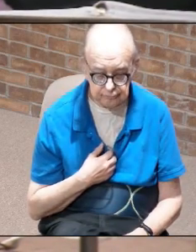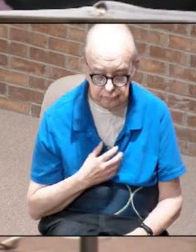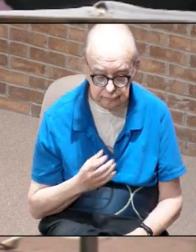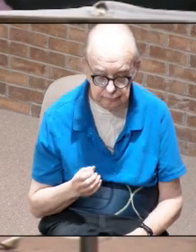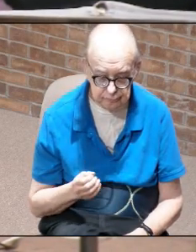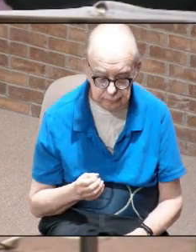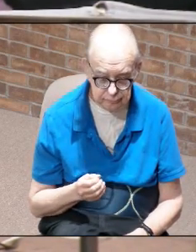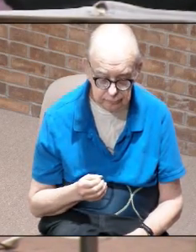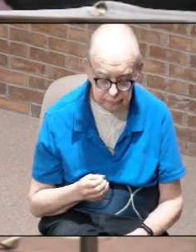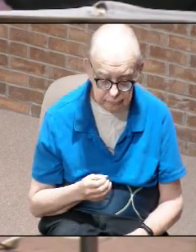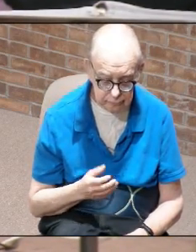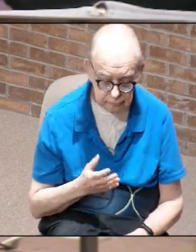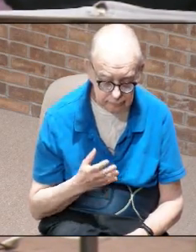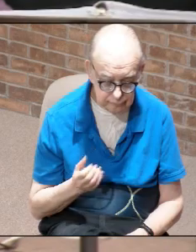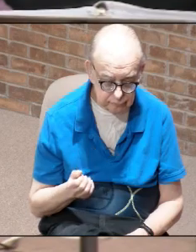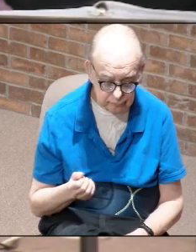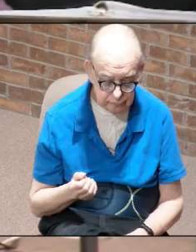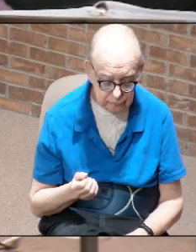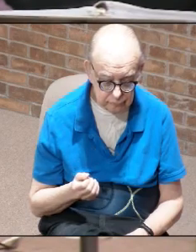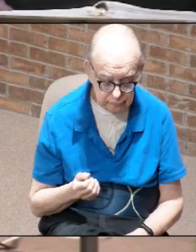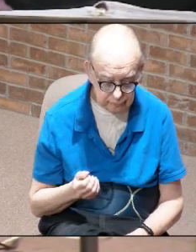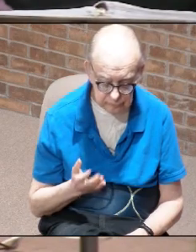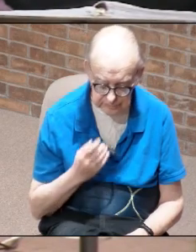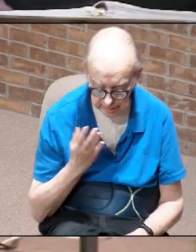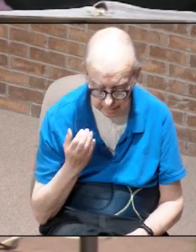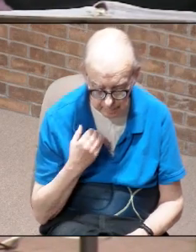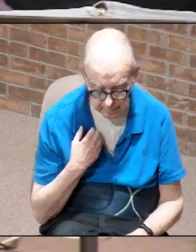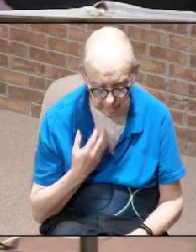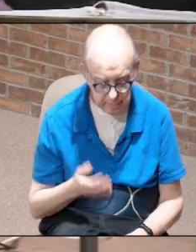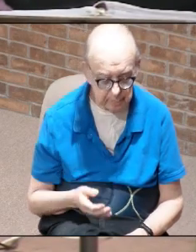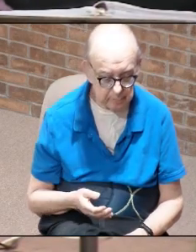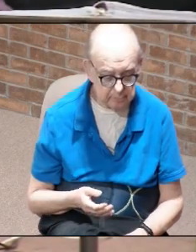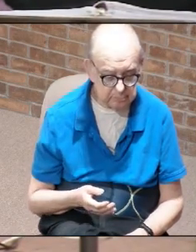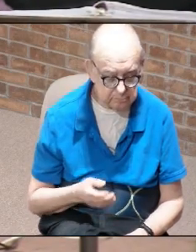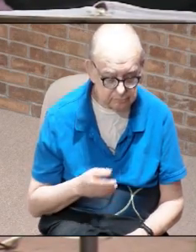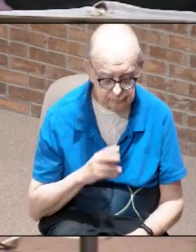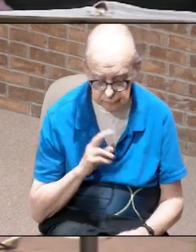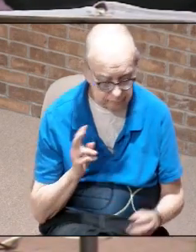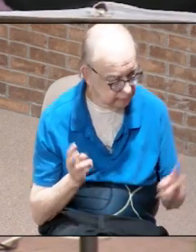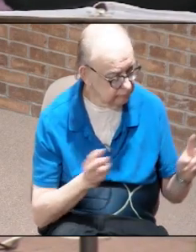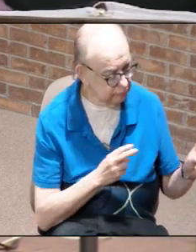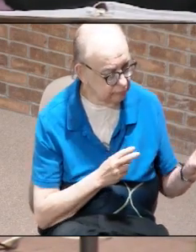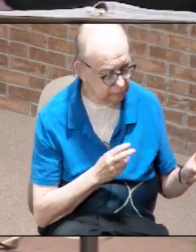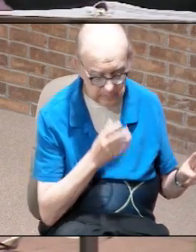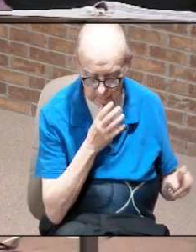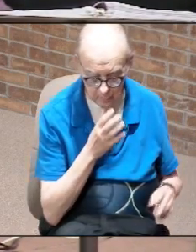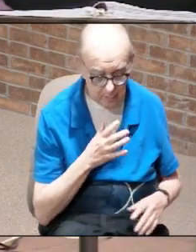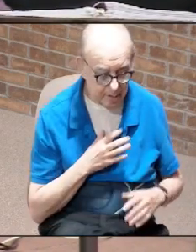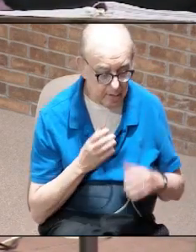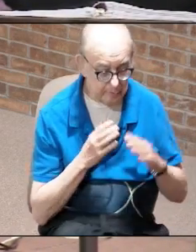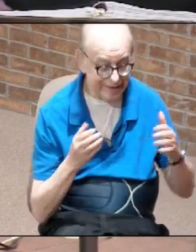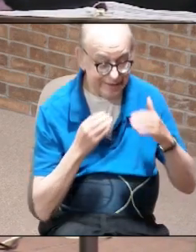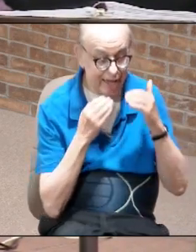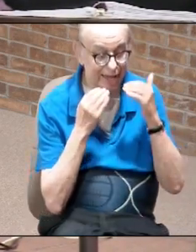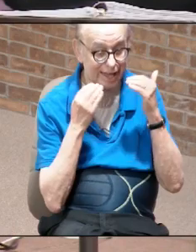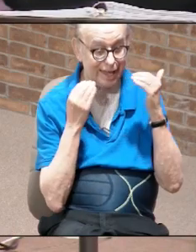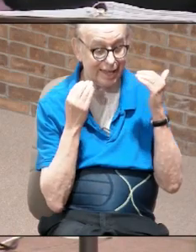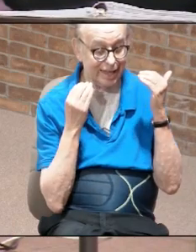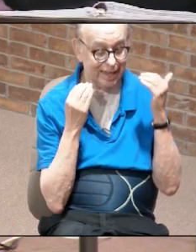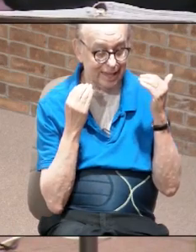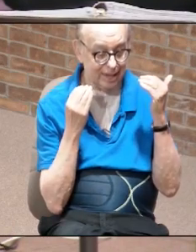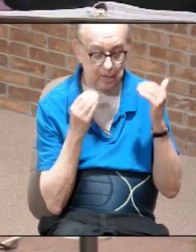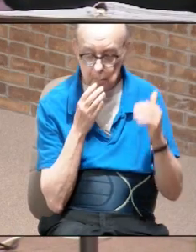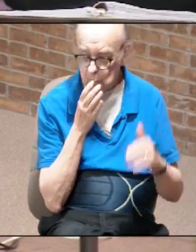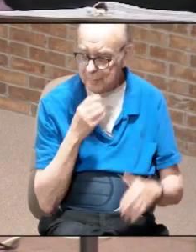And I forgot what it was that I had on or anything, but I turn around and with the biggest smile,